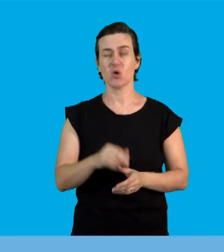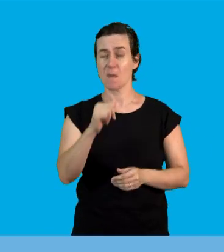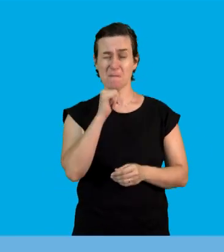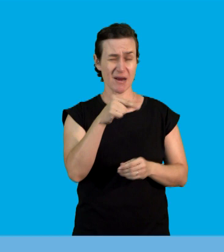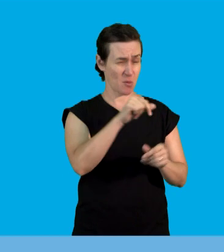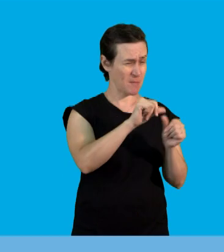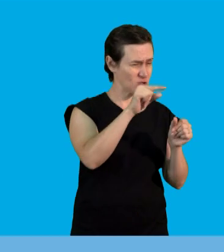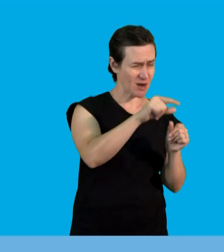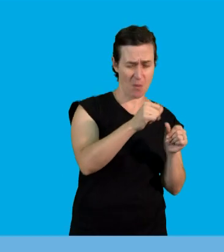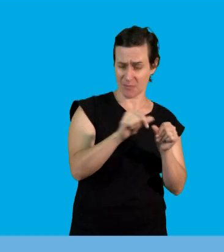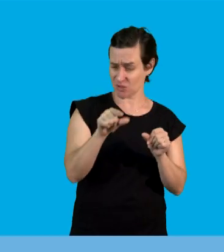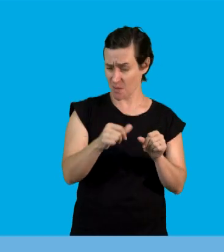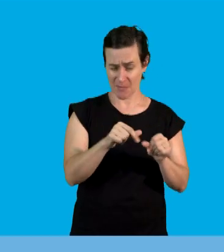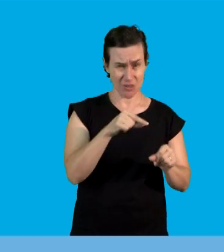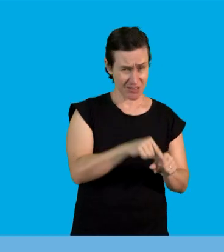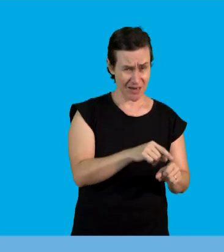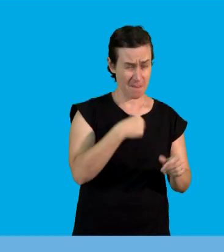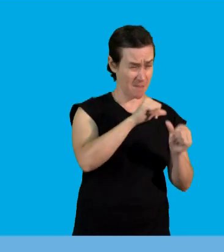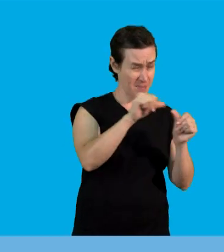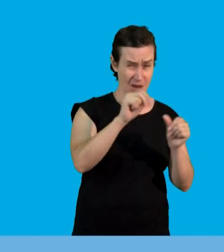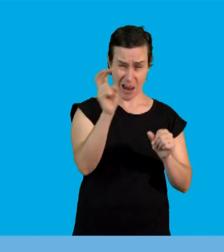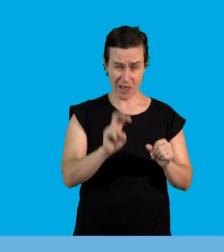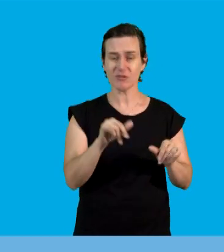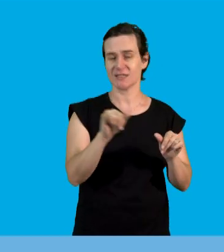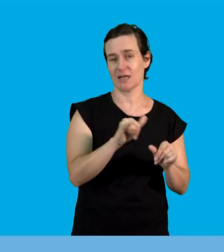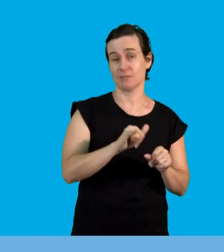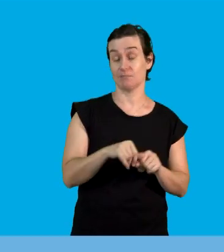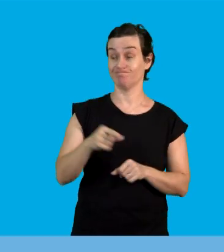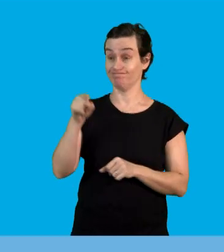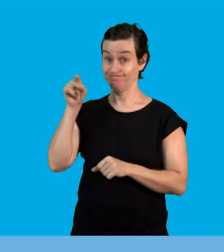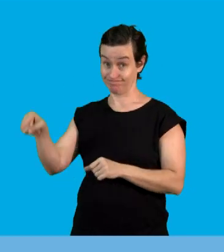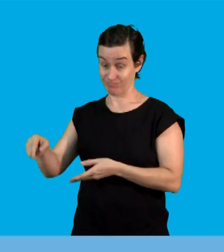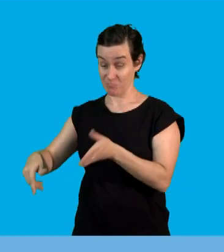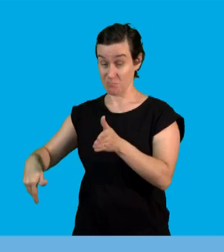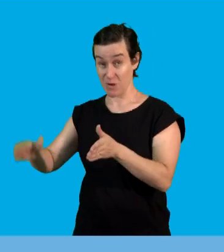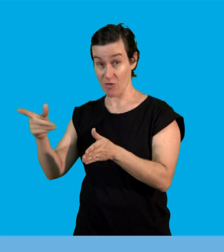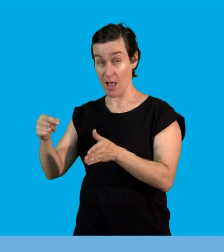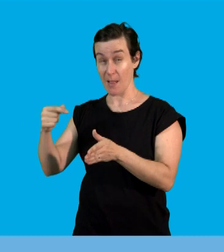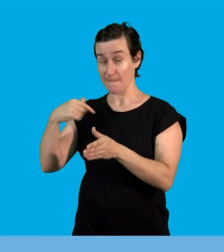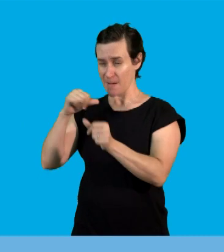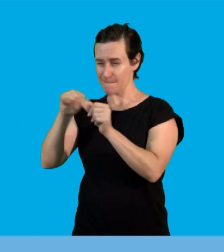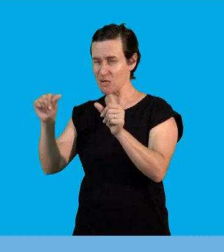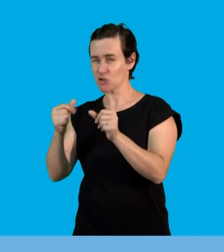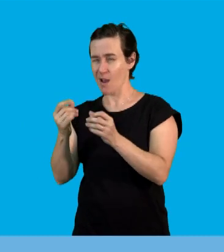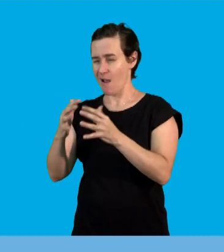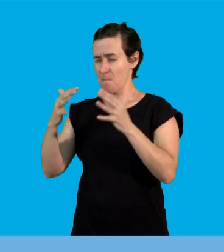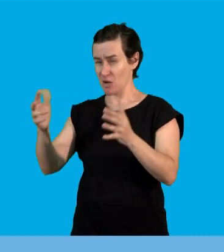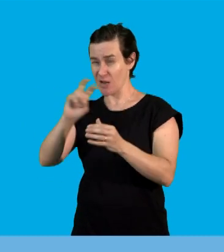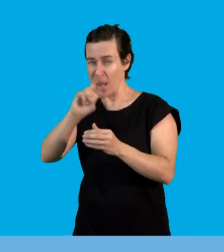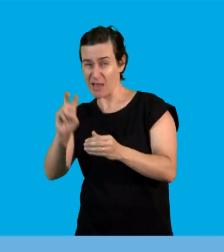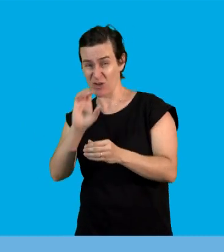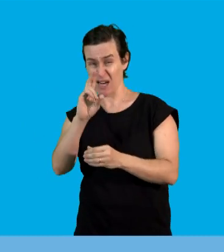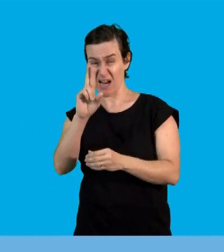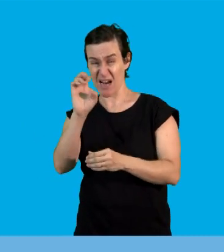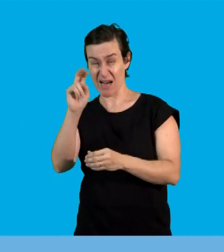at whatever point you measure it from, whereas in parallel, the current depends on where you are measuring it from. If you are measuring it